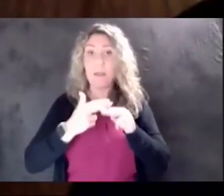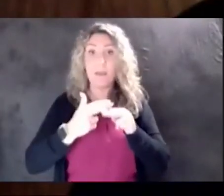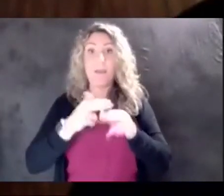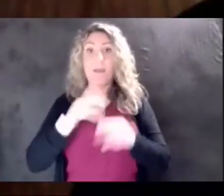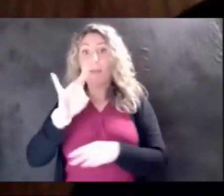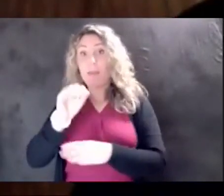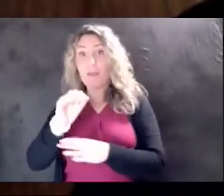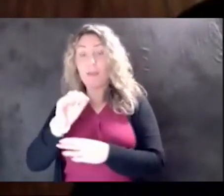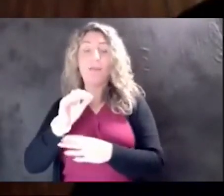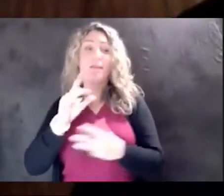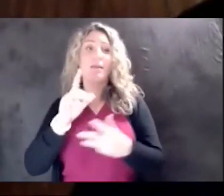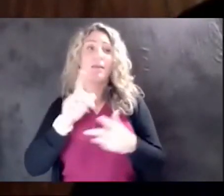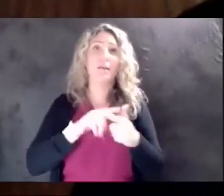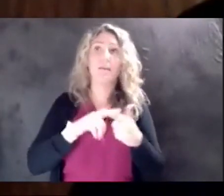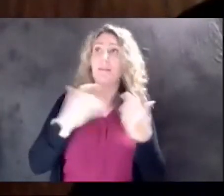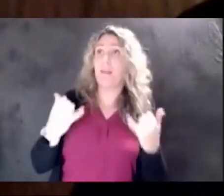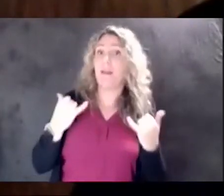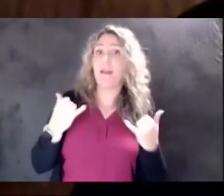have some